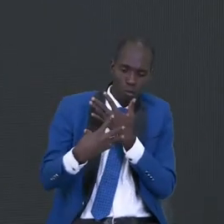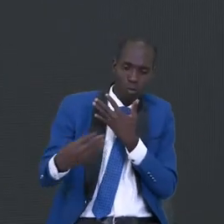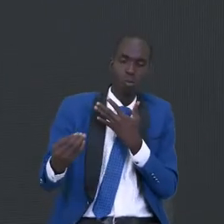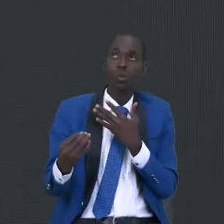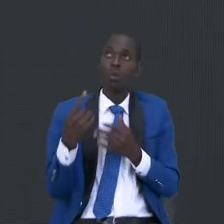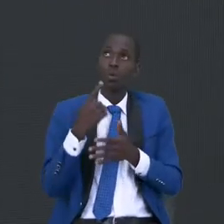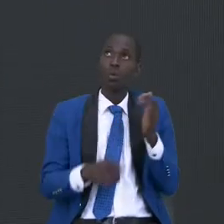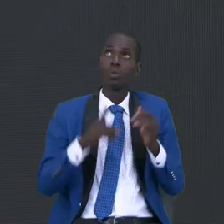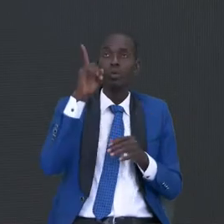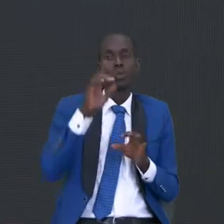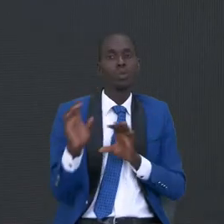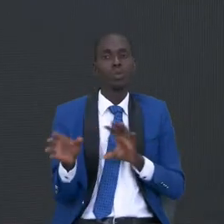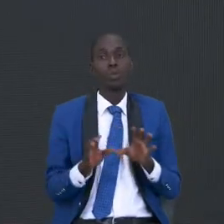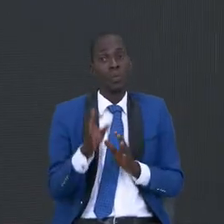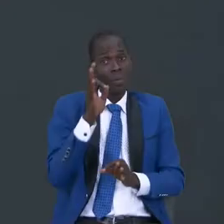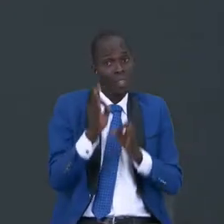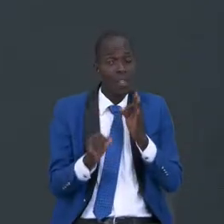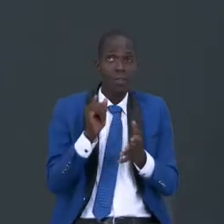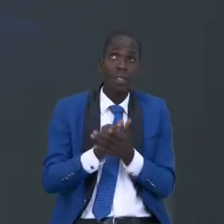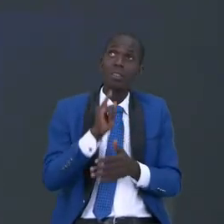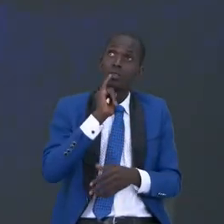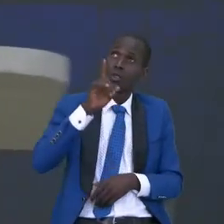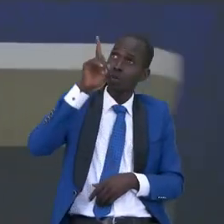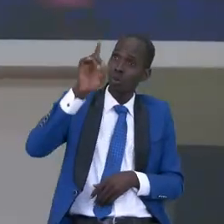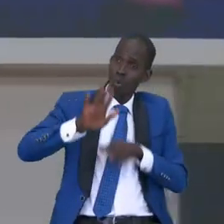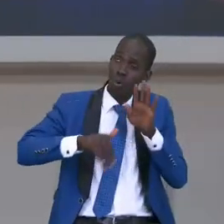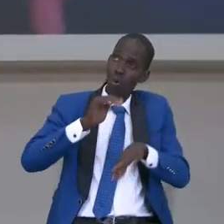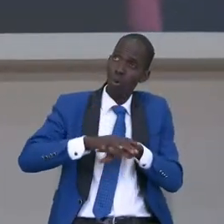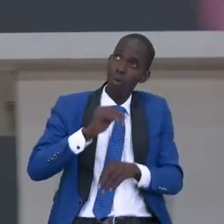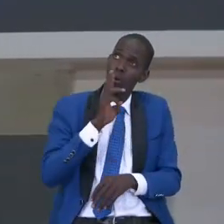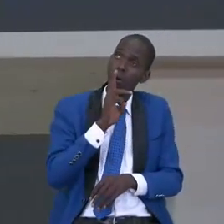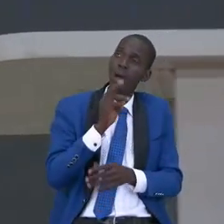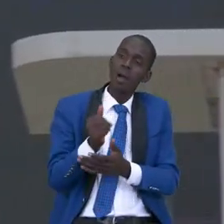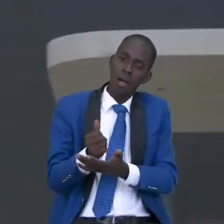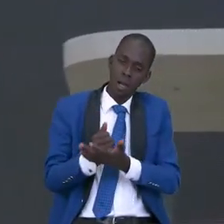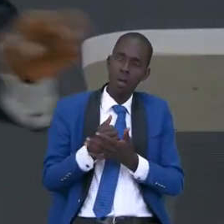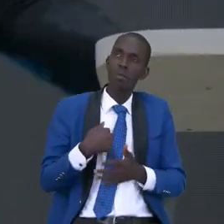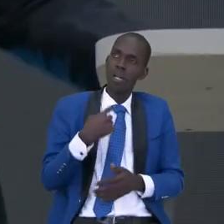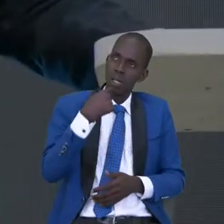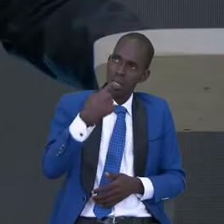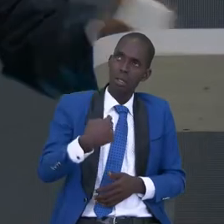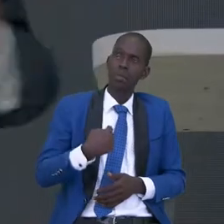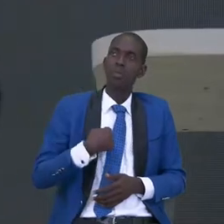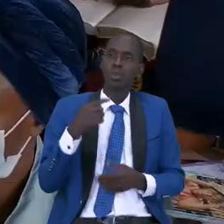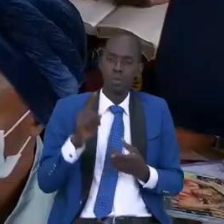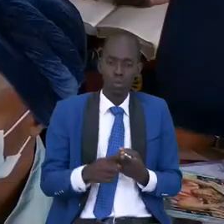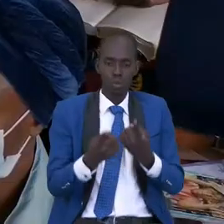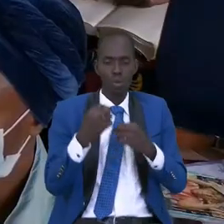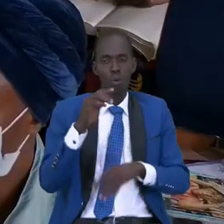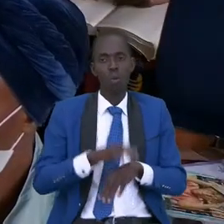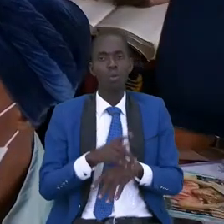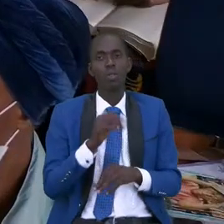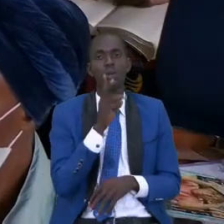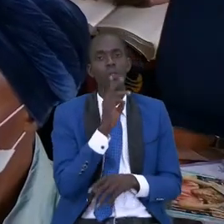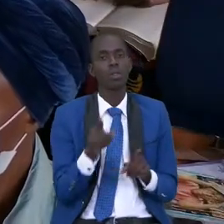reproduce what you do. If that's you, help me and tell me to come on the water.